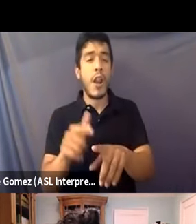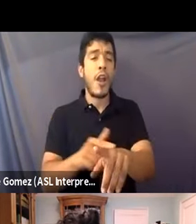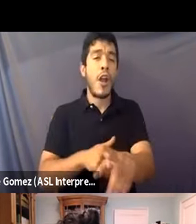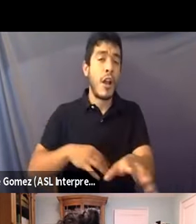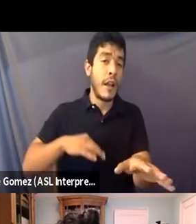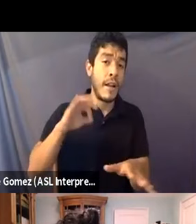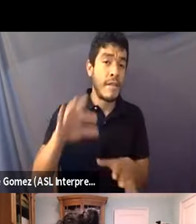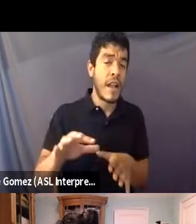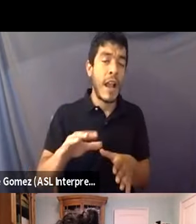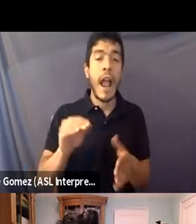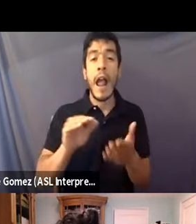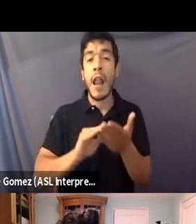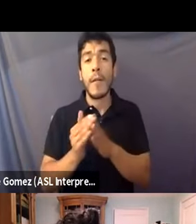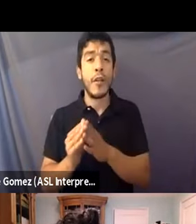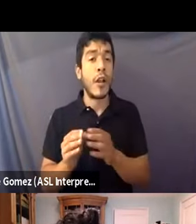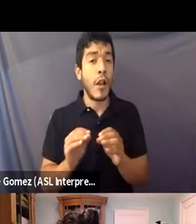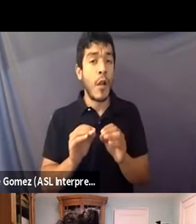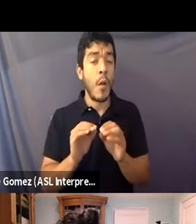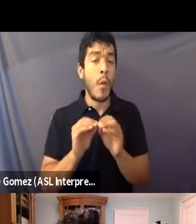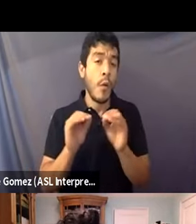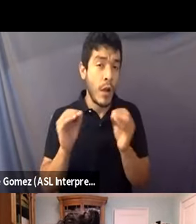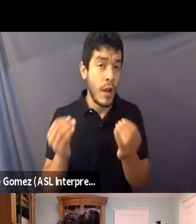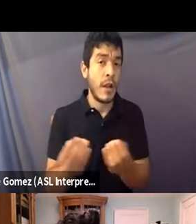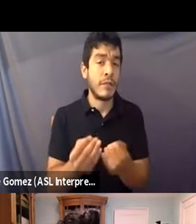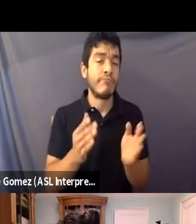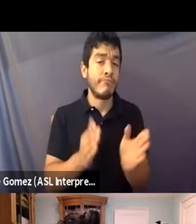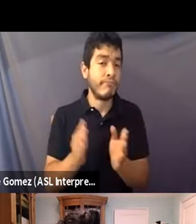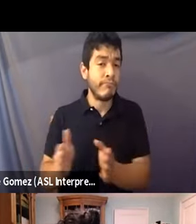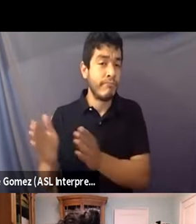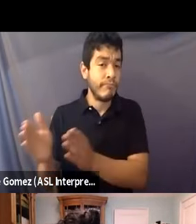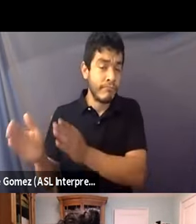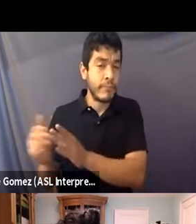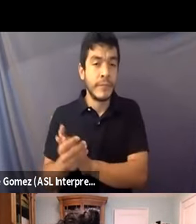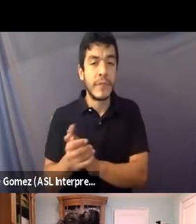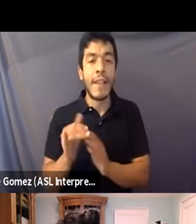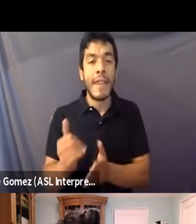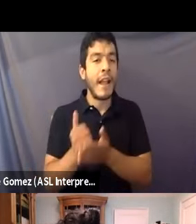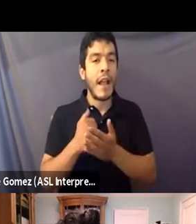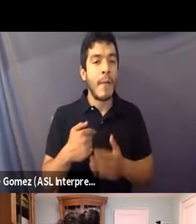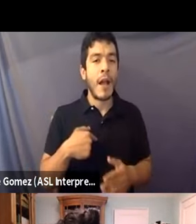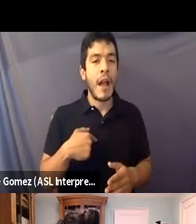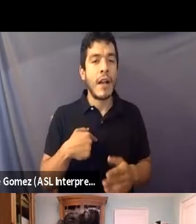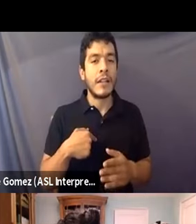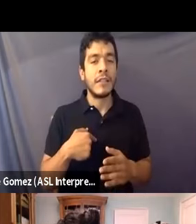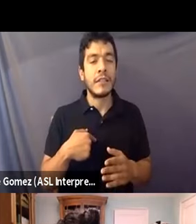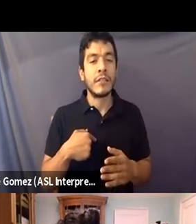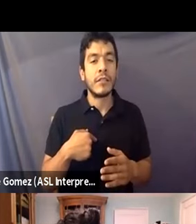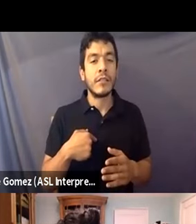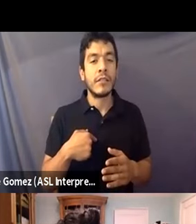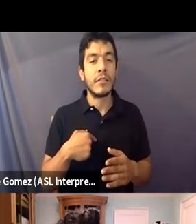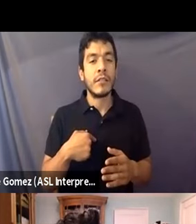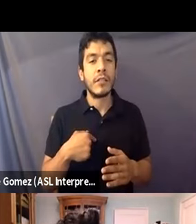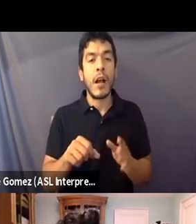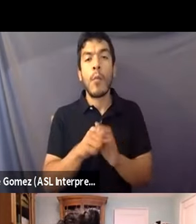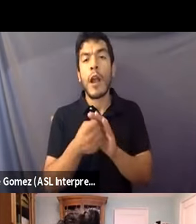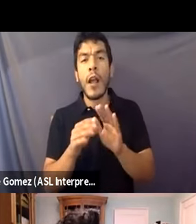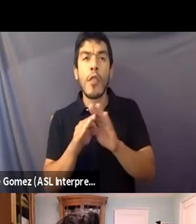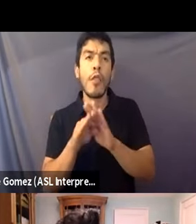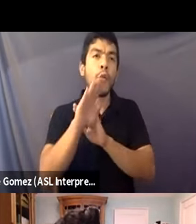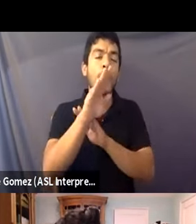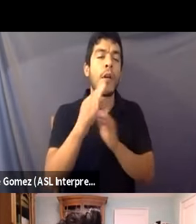organizing that, you know, help us break out of the boom and bust